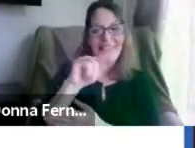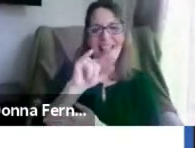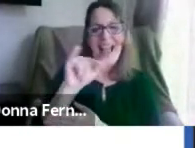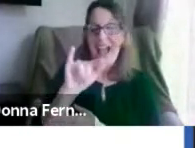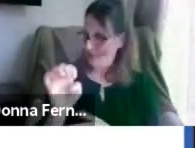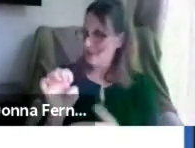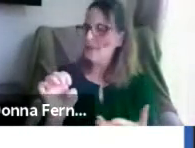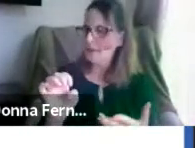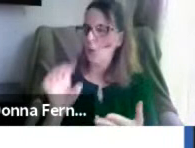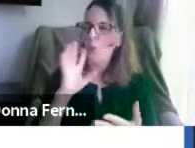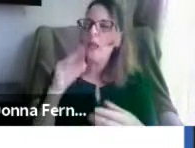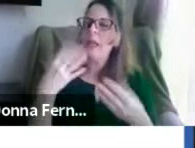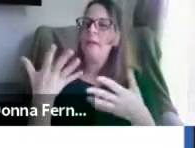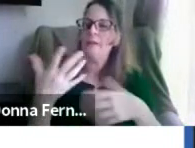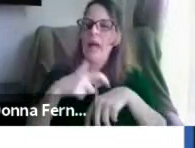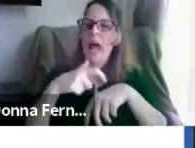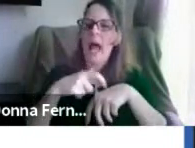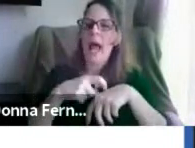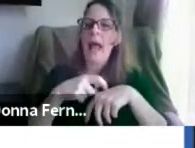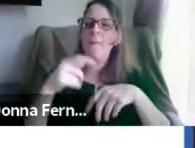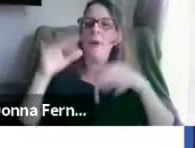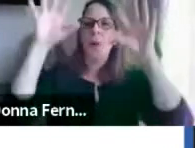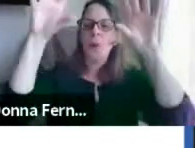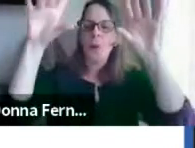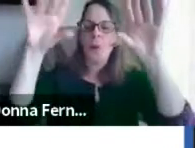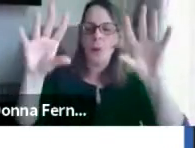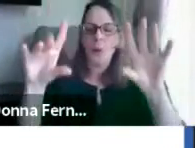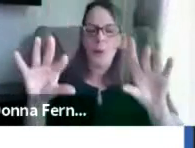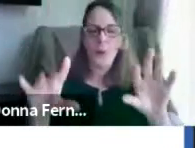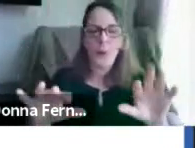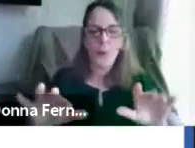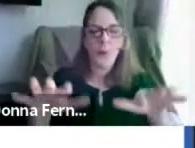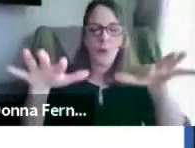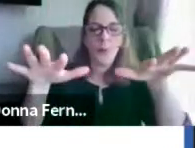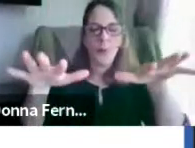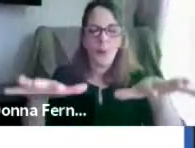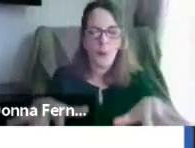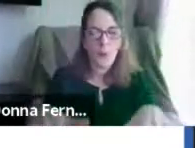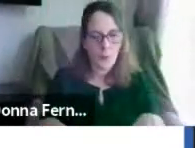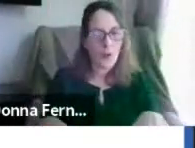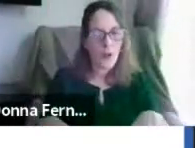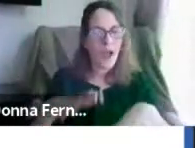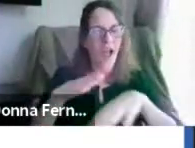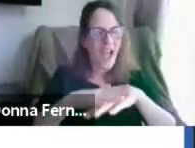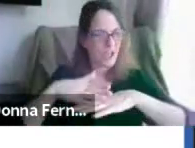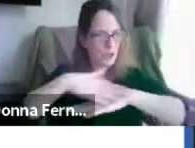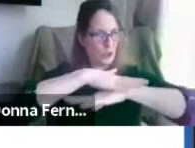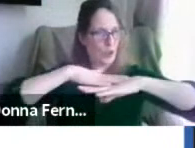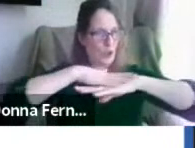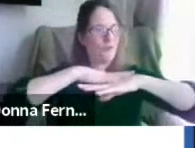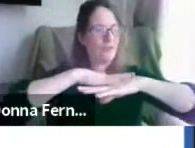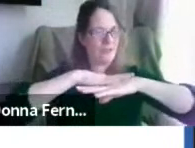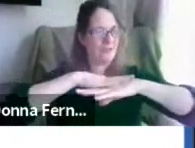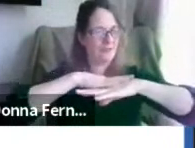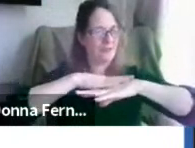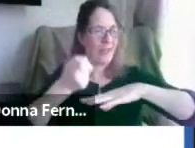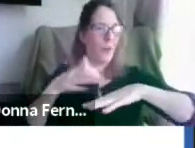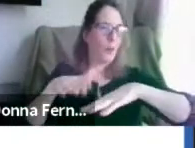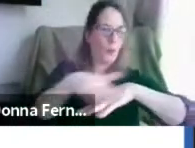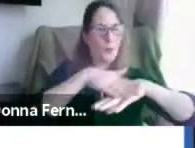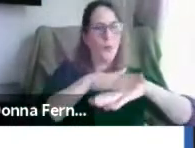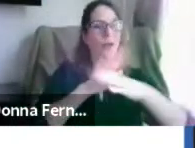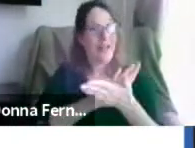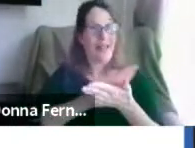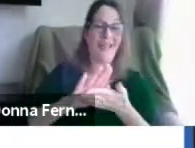those particles a chance to kind of settle onto a surface before, for safety purposes.